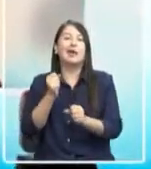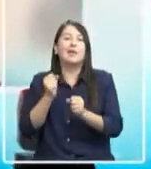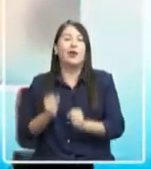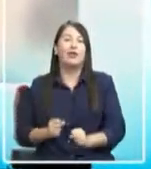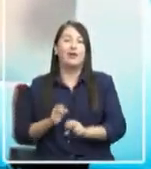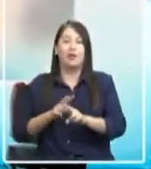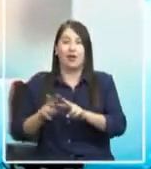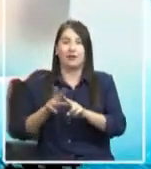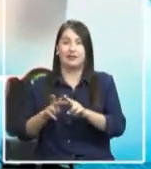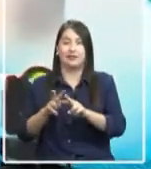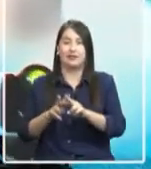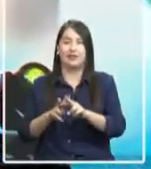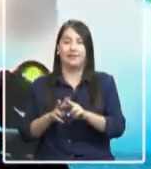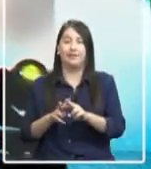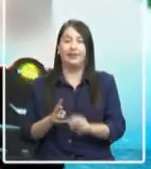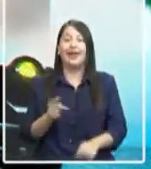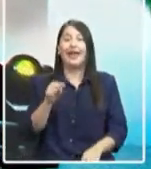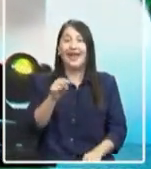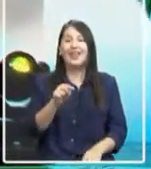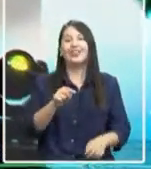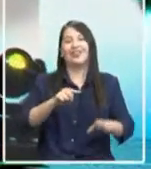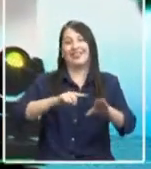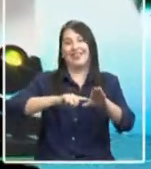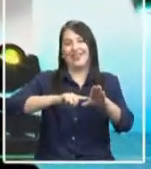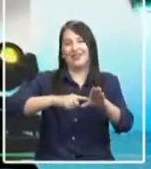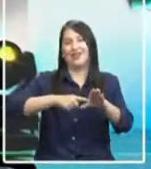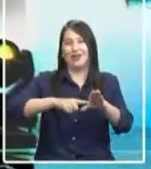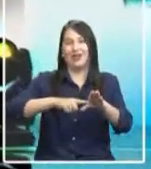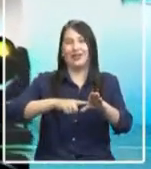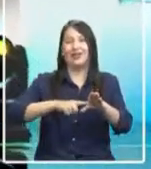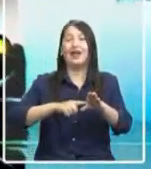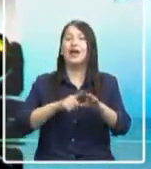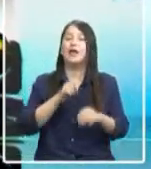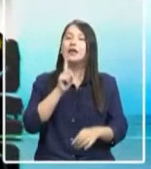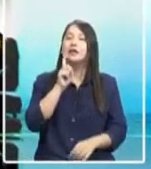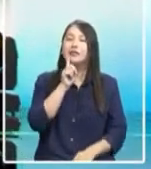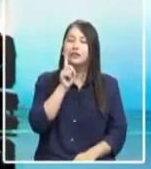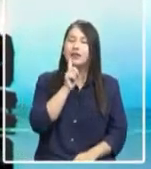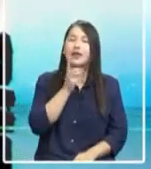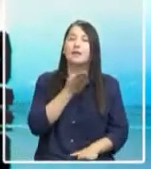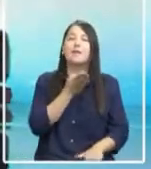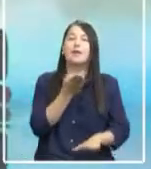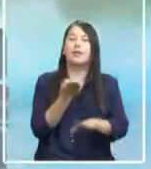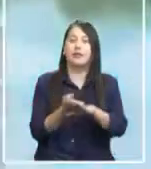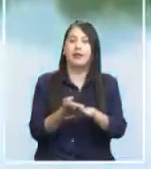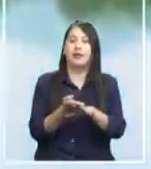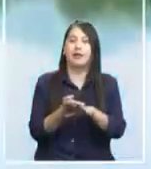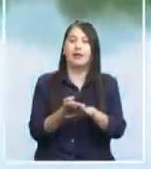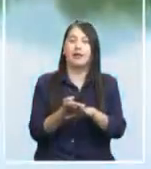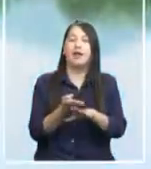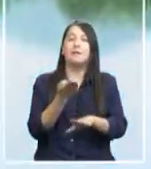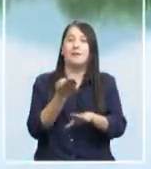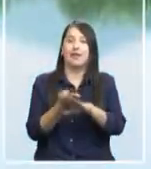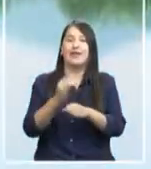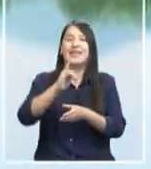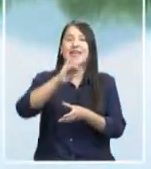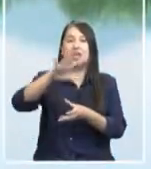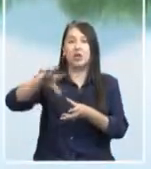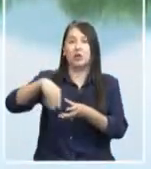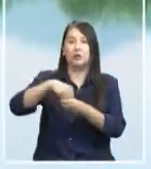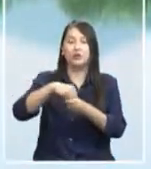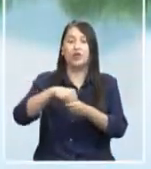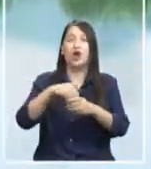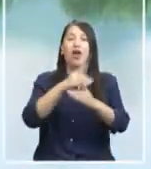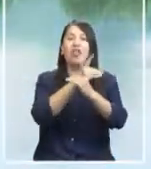humility demand participation. They demand that we include, that we diversify, that we expand the